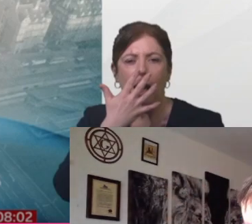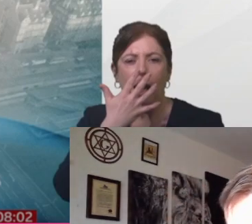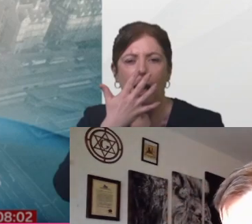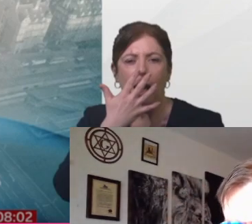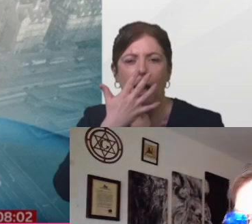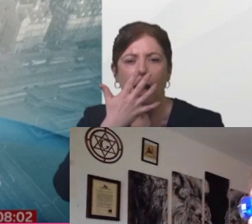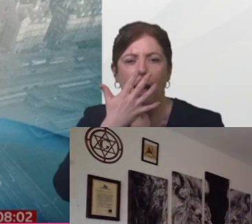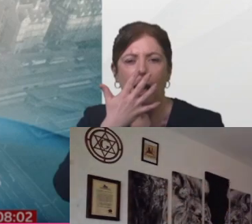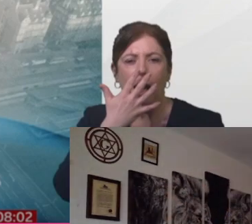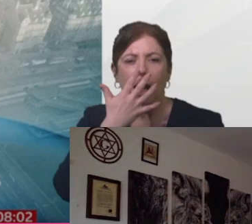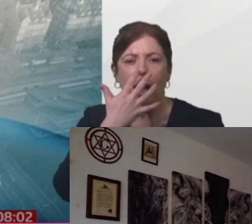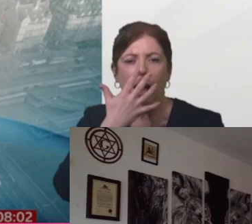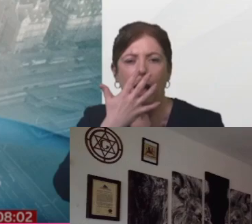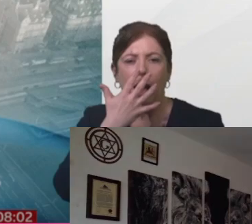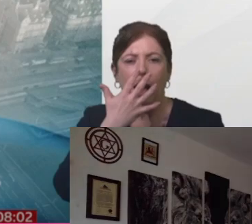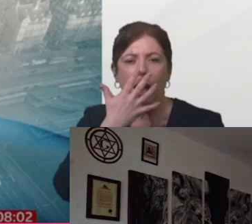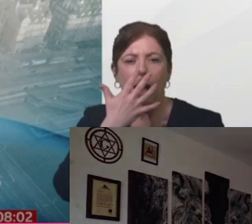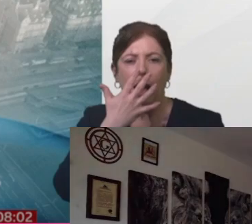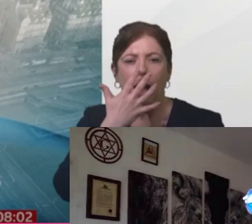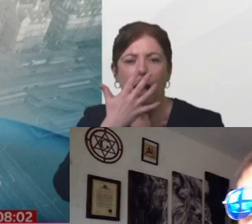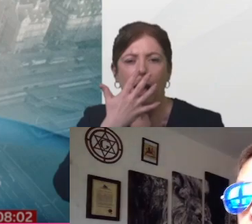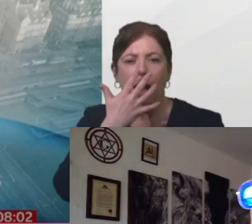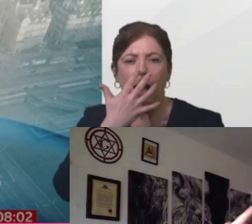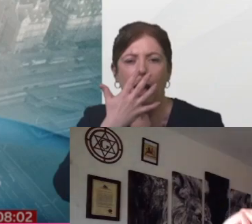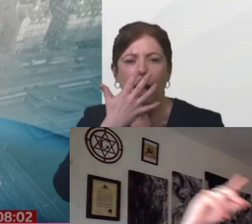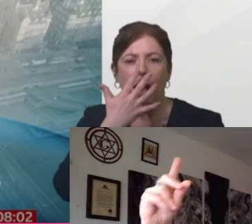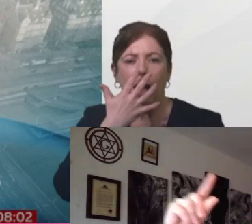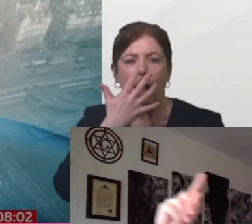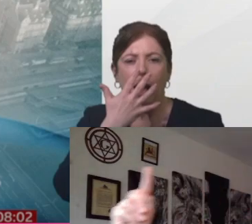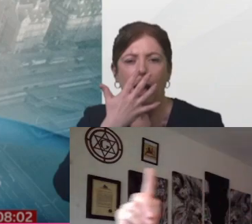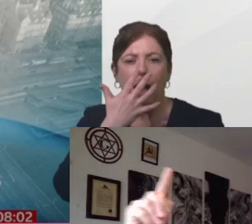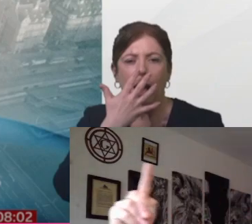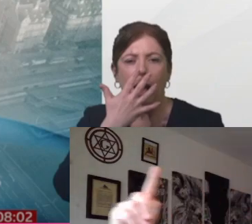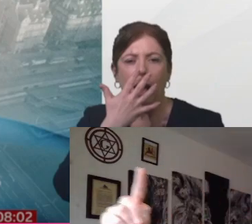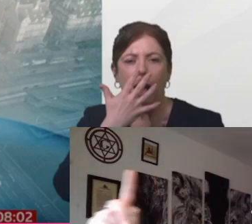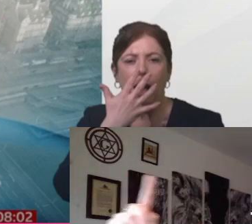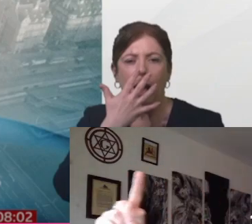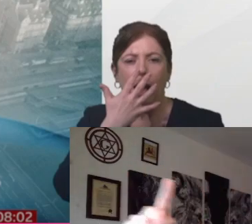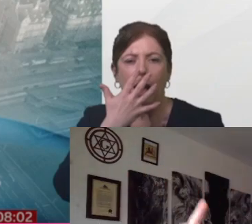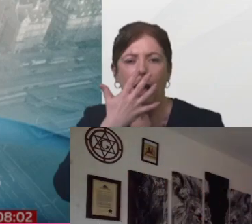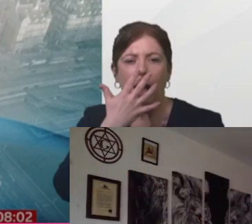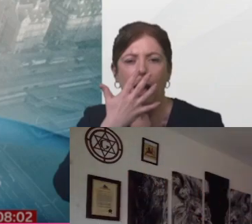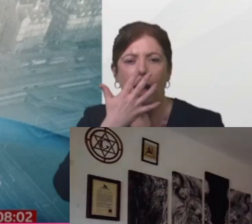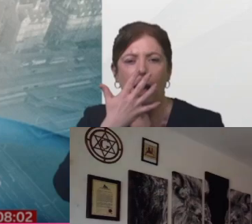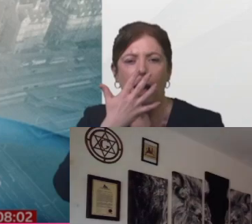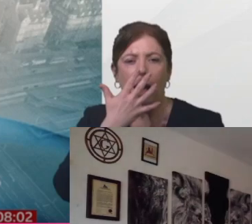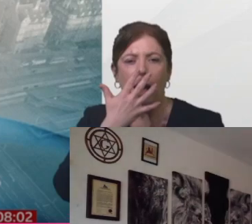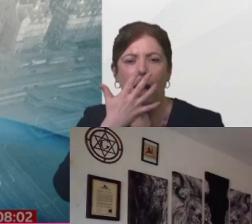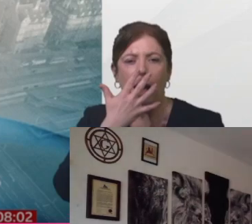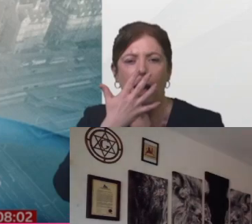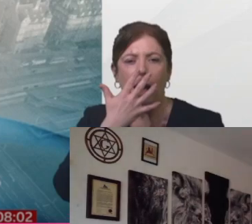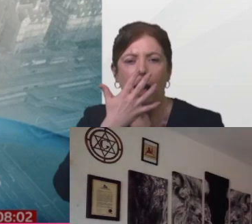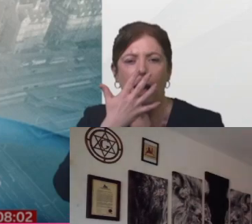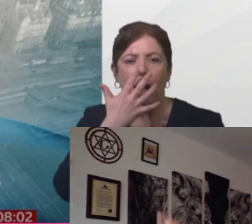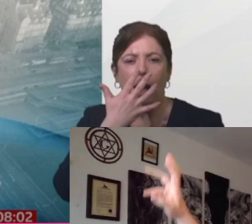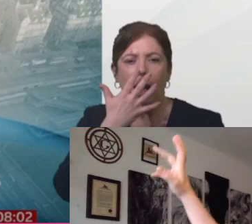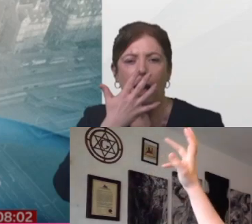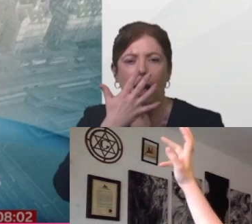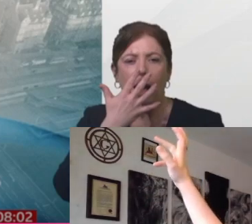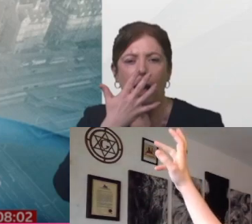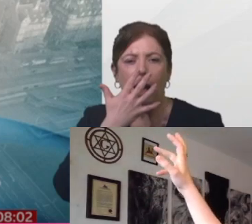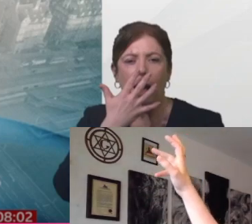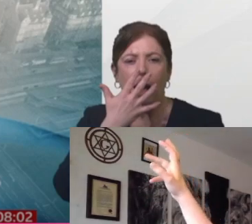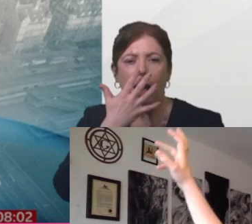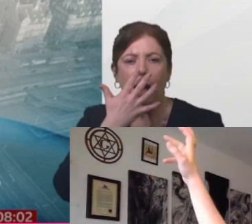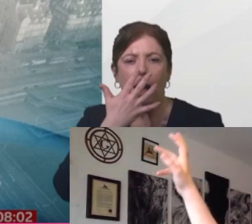care, Your Honour. But it wasn't me, it was a magic man in the fucking sky.